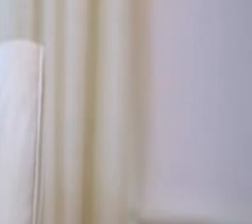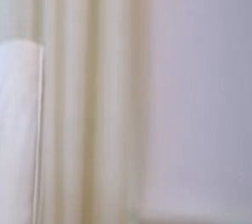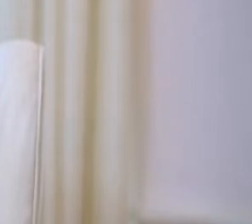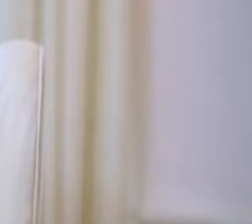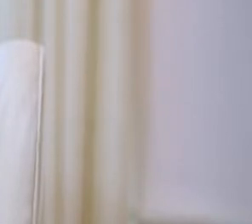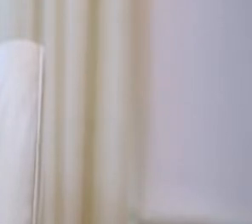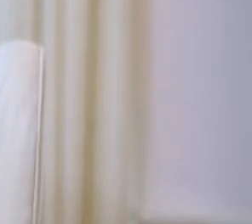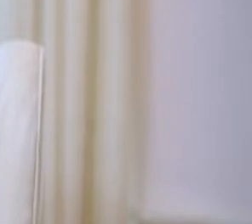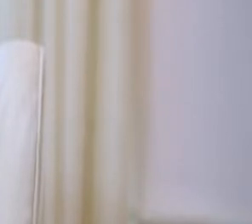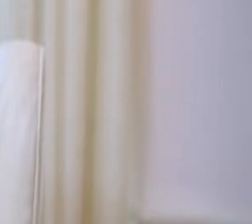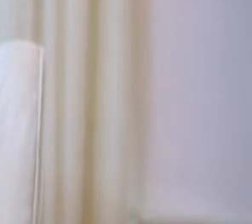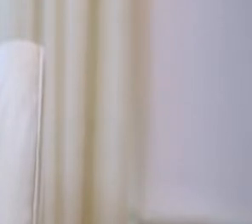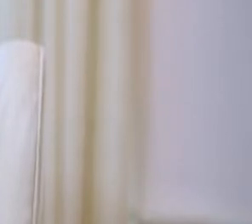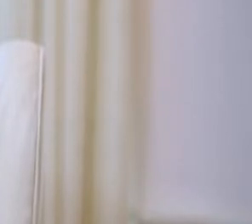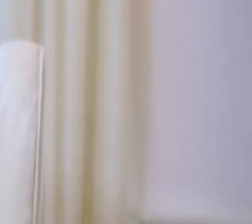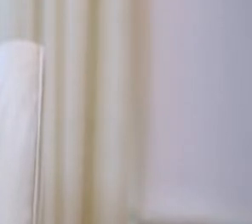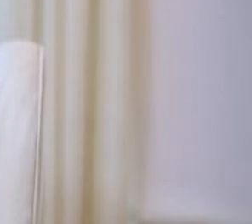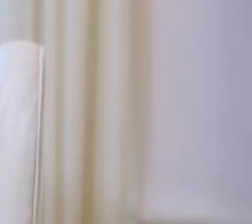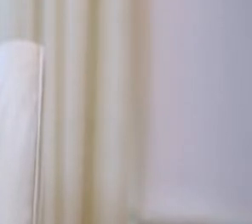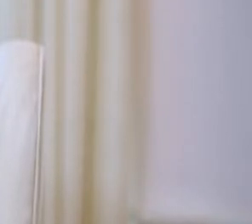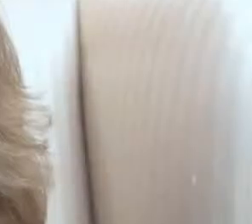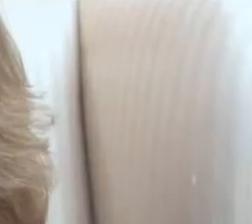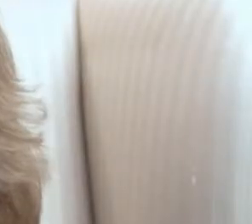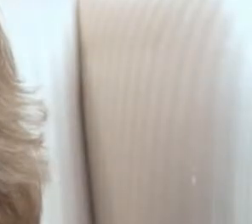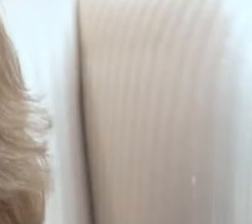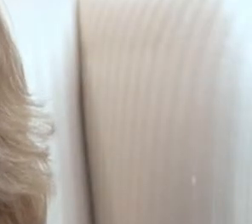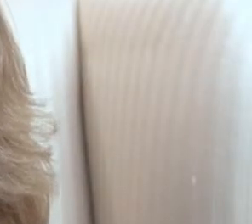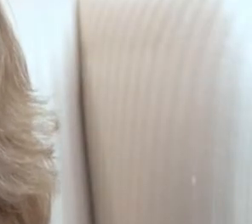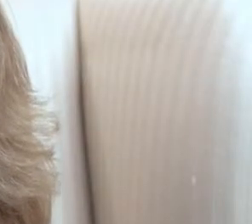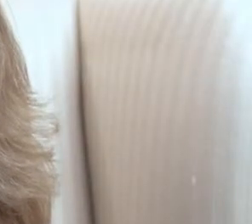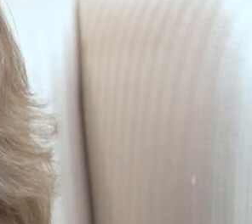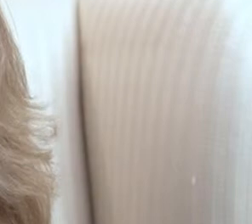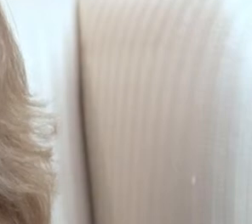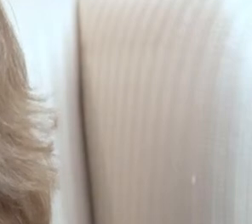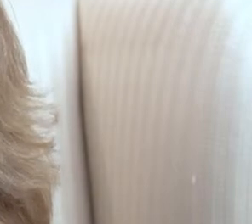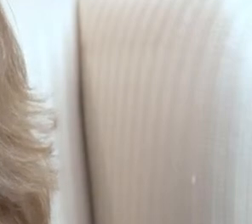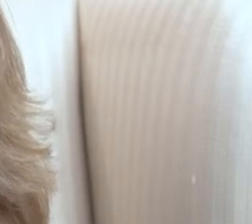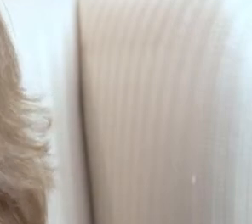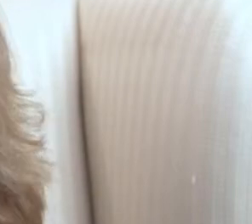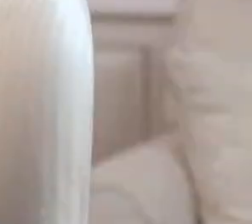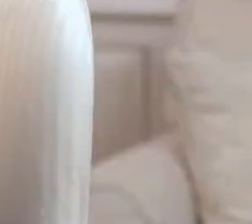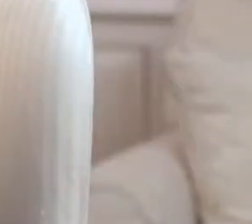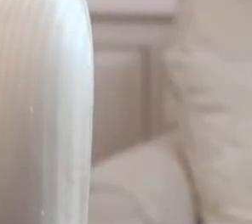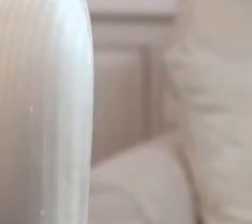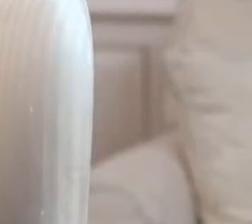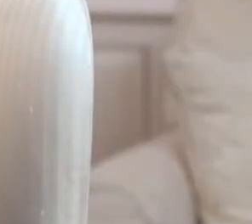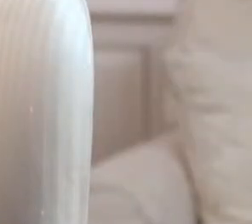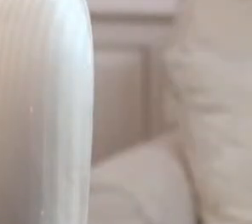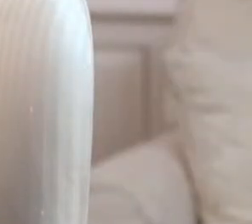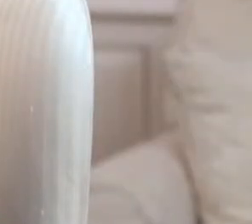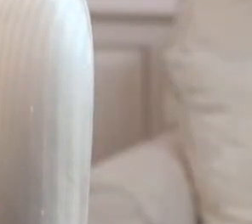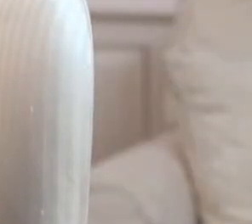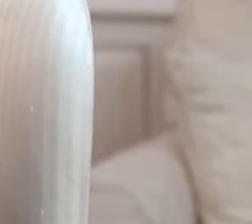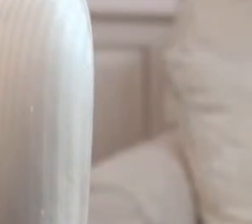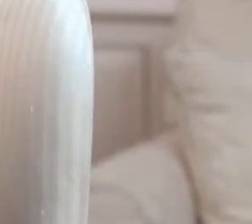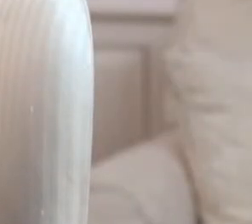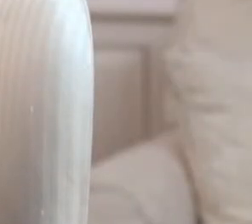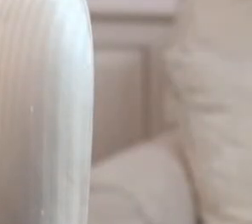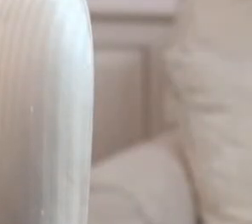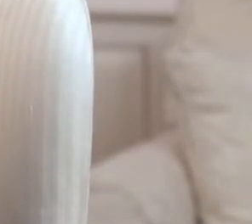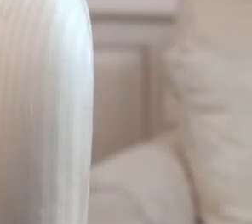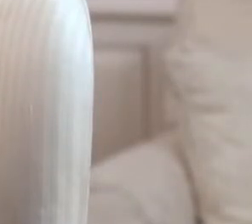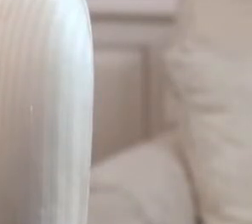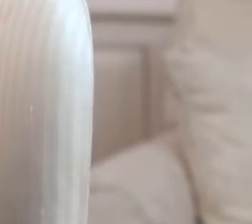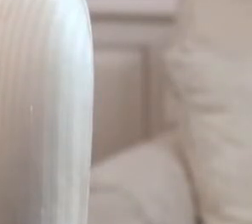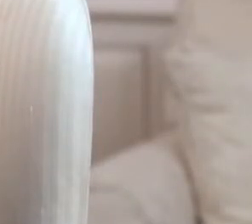levels or multiple generations, what would that be? Don't give up. Don't give up. Don't give up. Trauma doesn't have to define